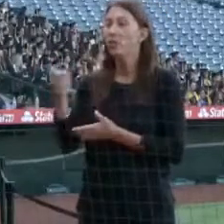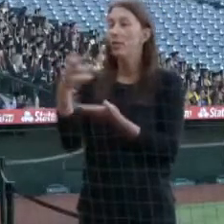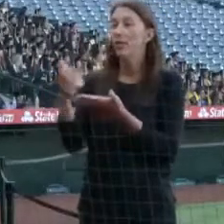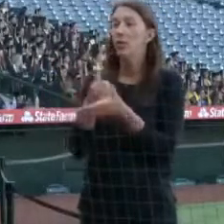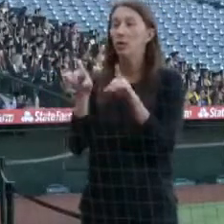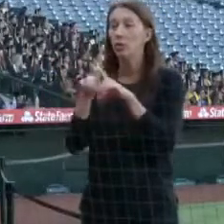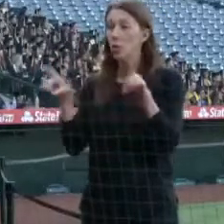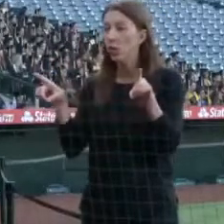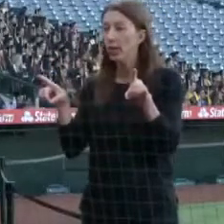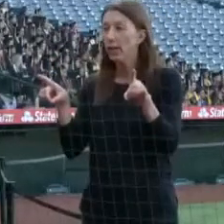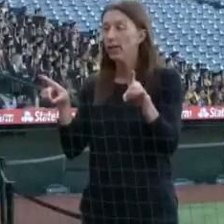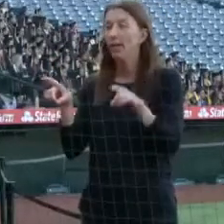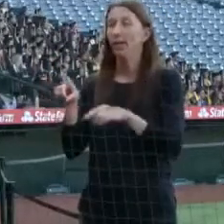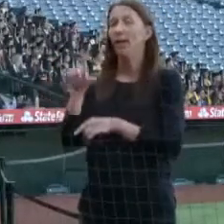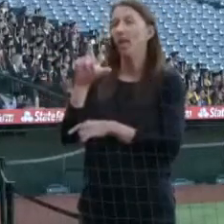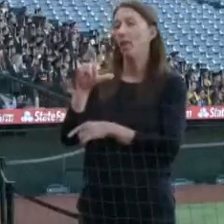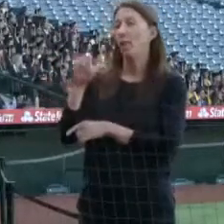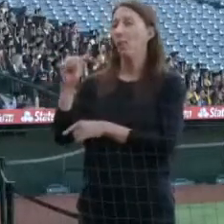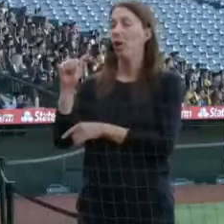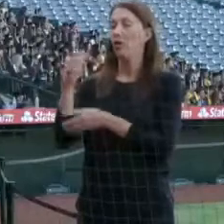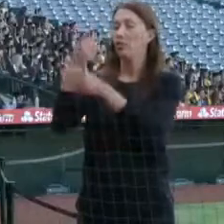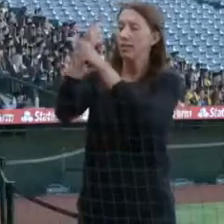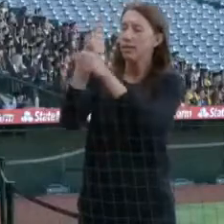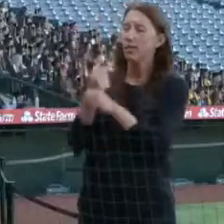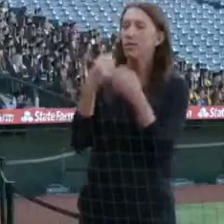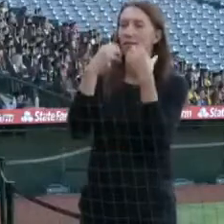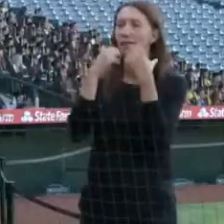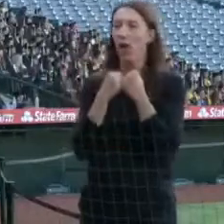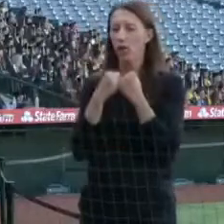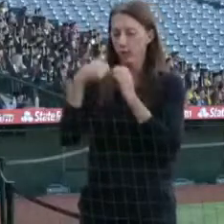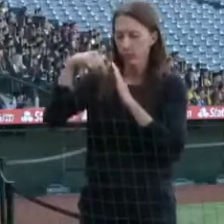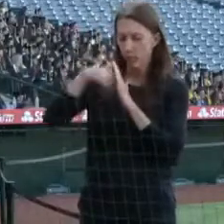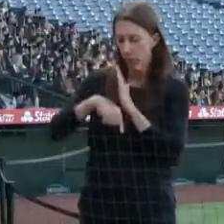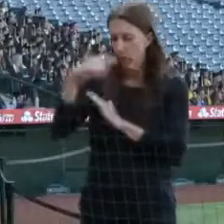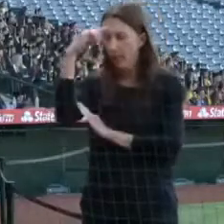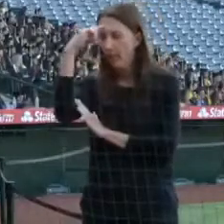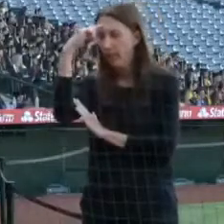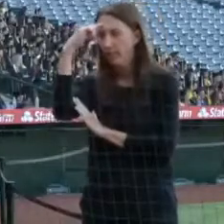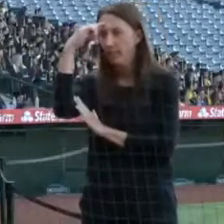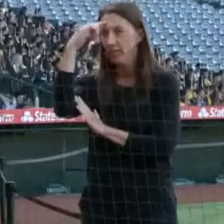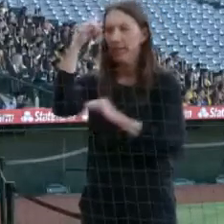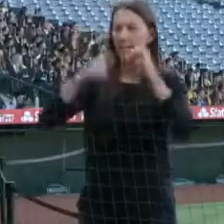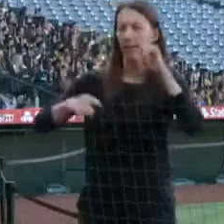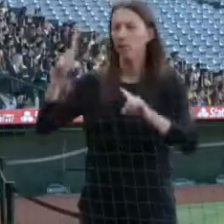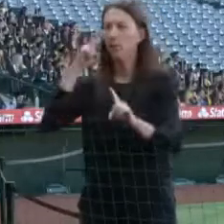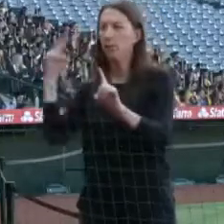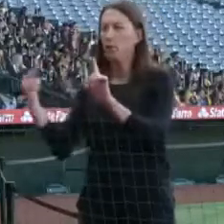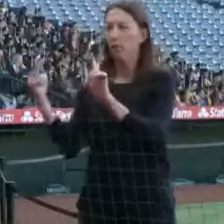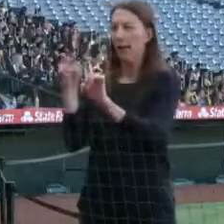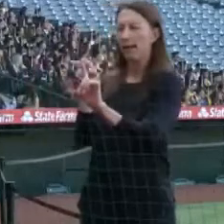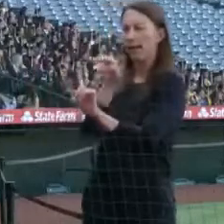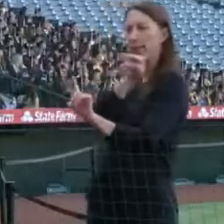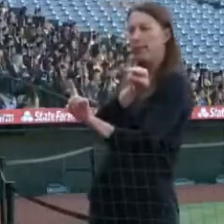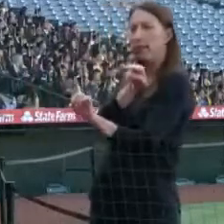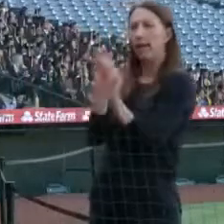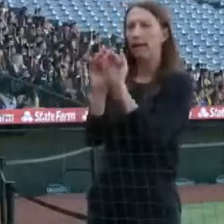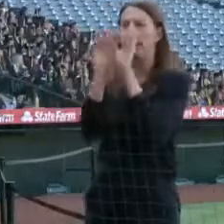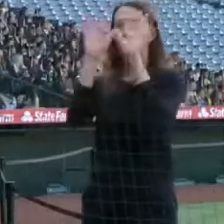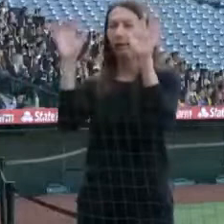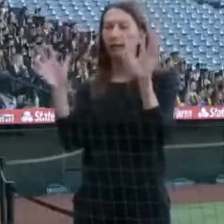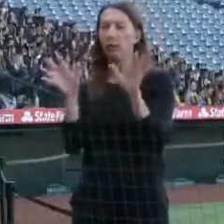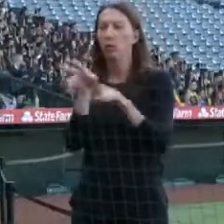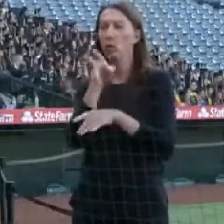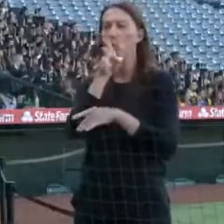your degree in the liberal arts tradition that values critical thinking, diverse perspectives, clear oral and